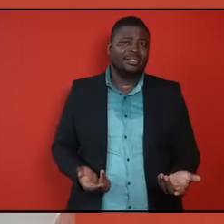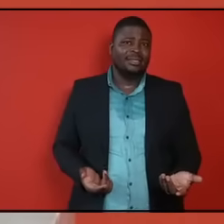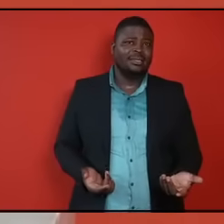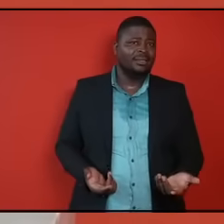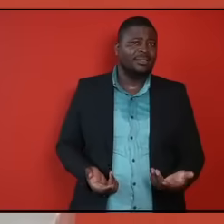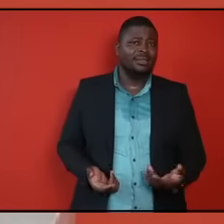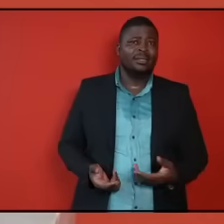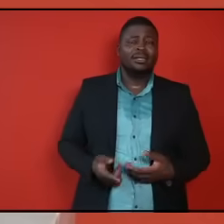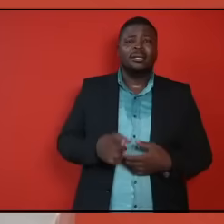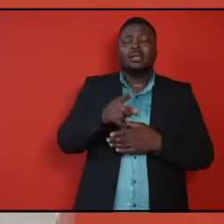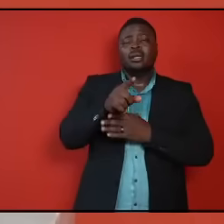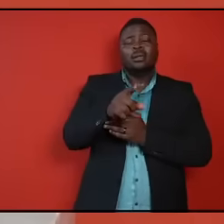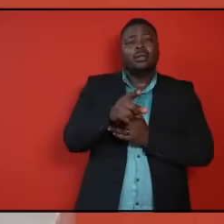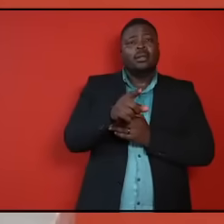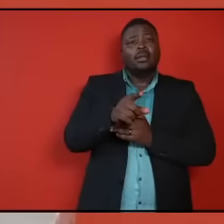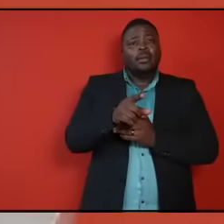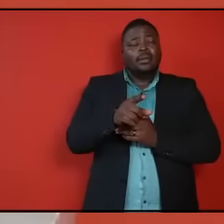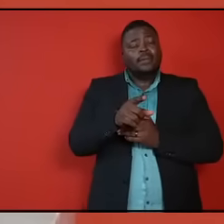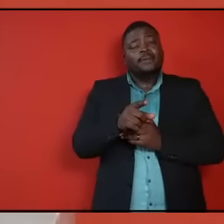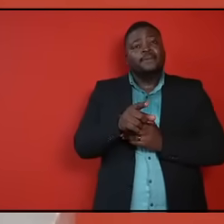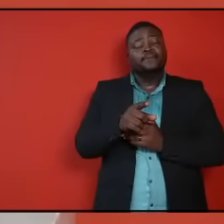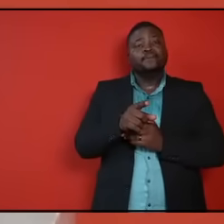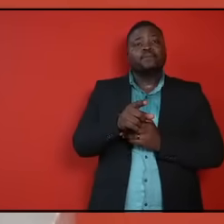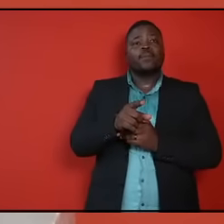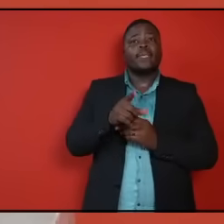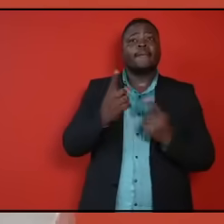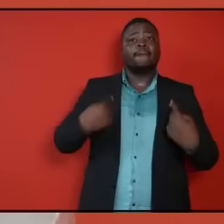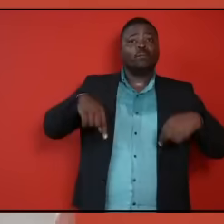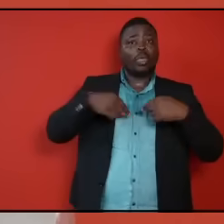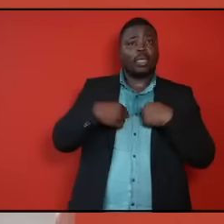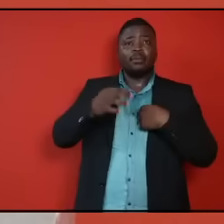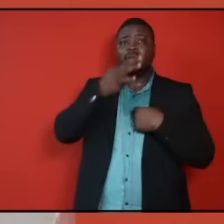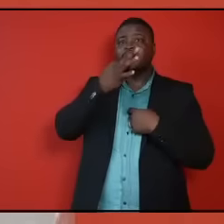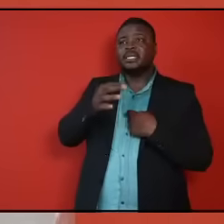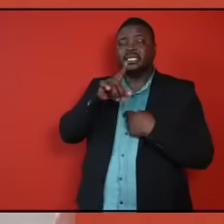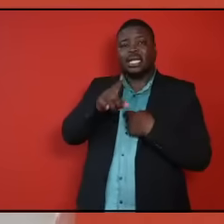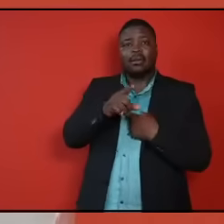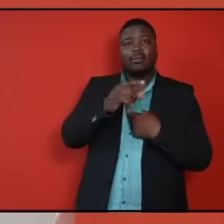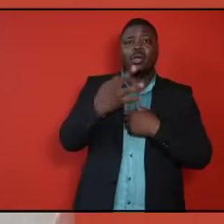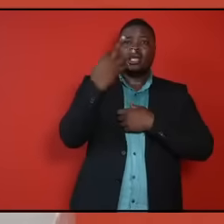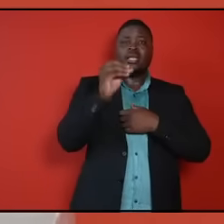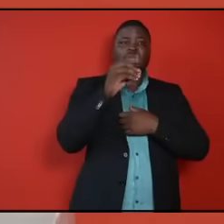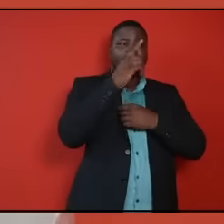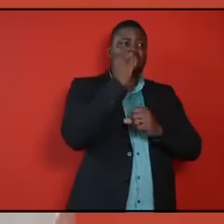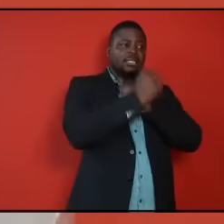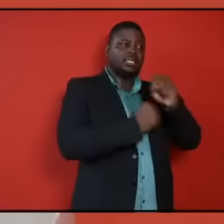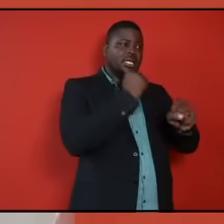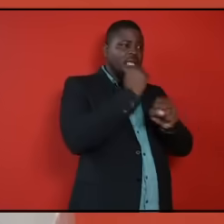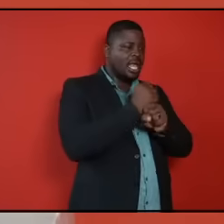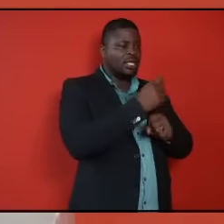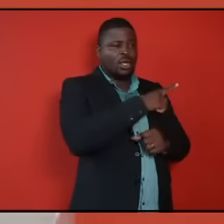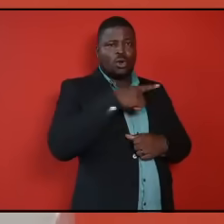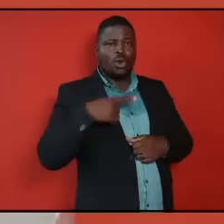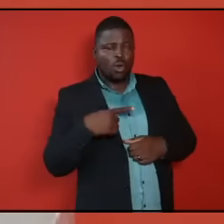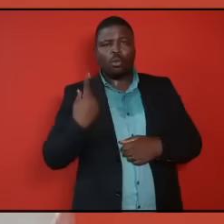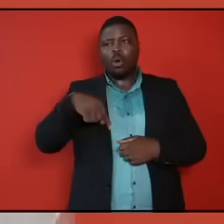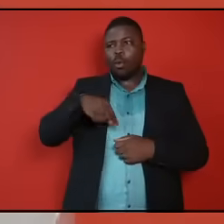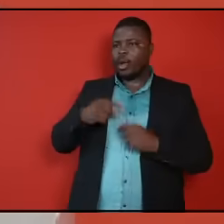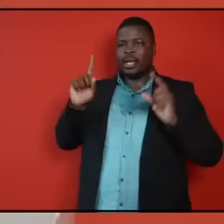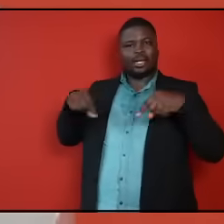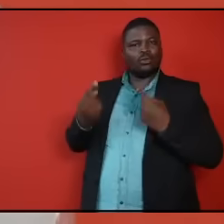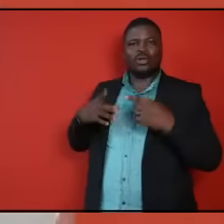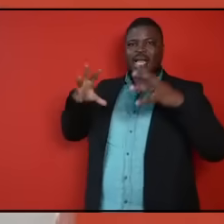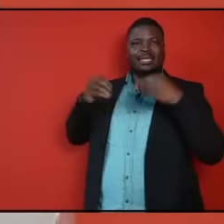And we're all saying we are a woke nation, 30 years is too long, we can no longer tolerate nonsense.